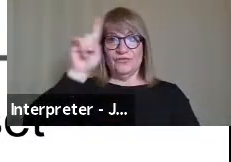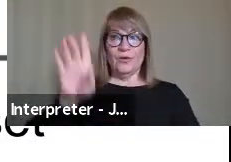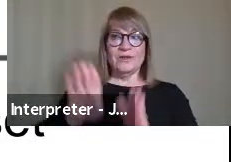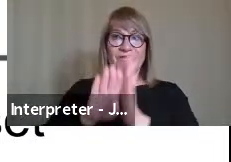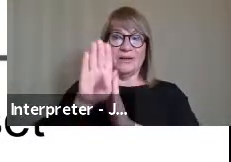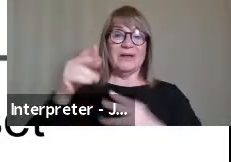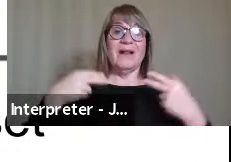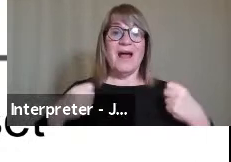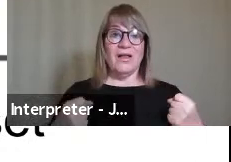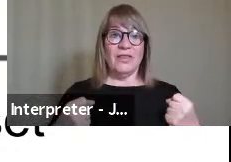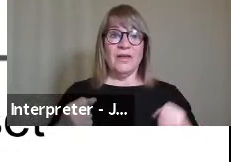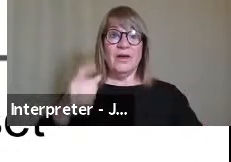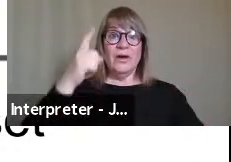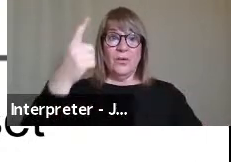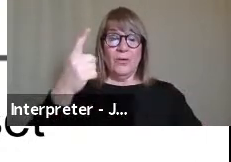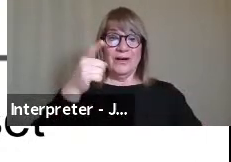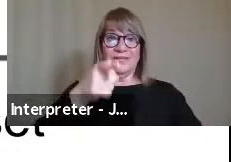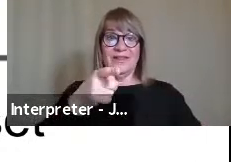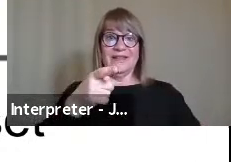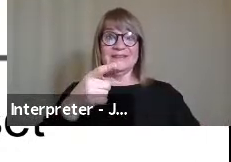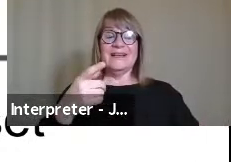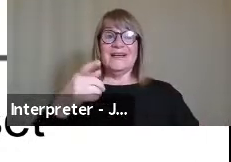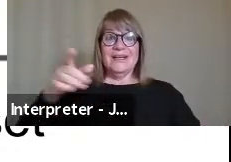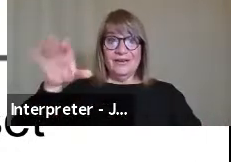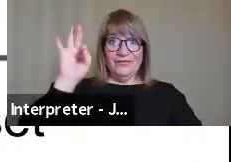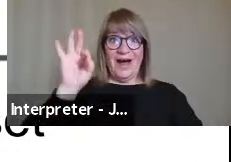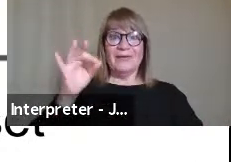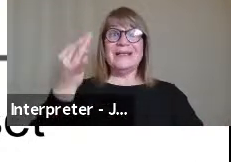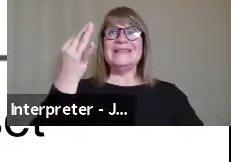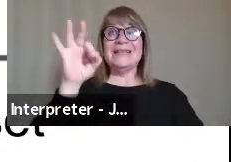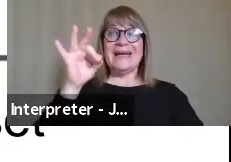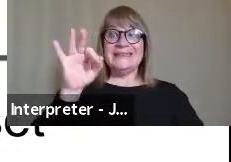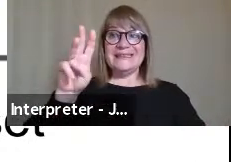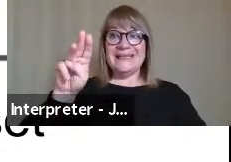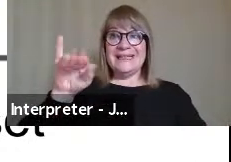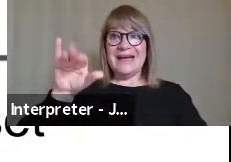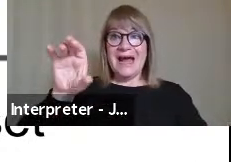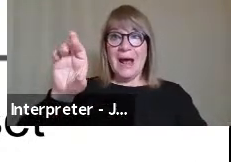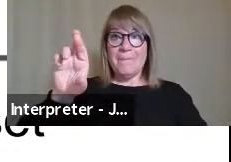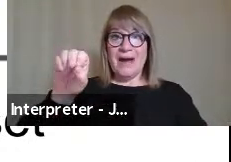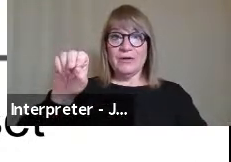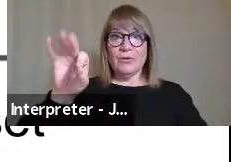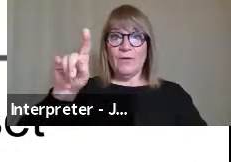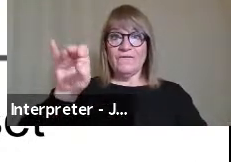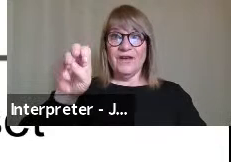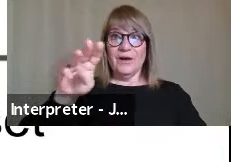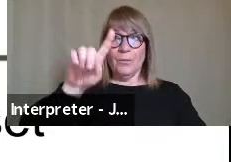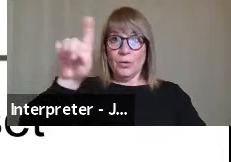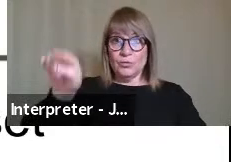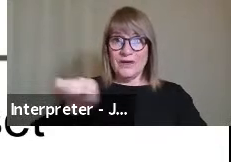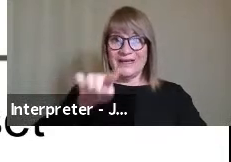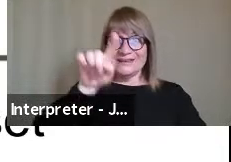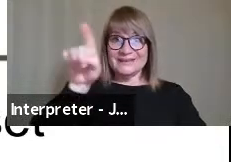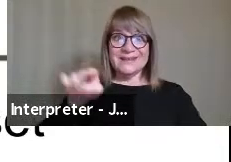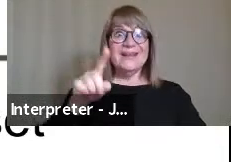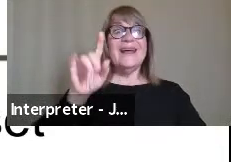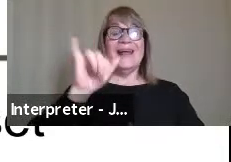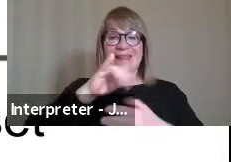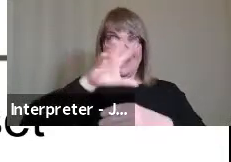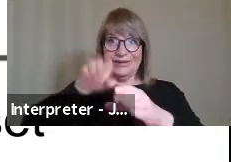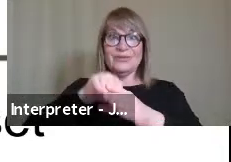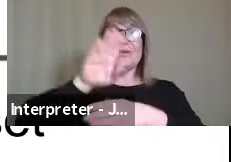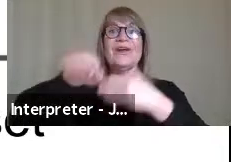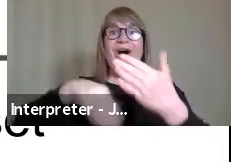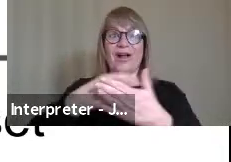towards a set of 19 microfilm reels that included all of those 20 000 plus sterilization recommendation